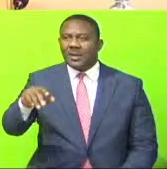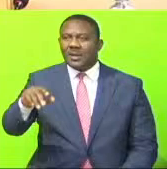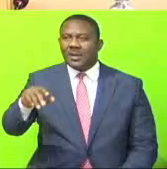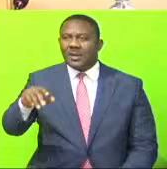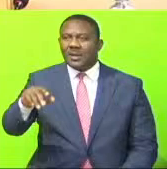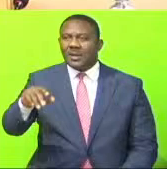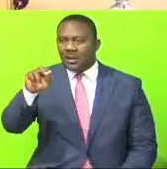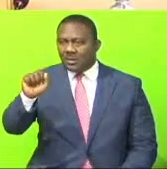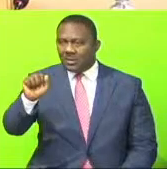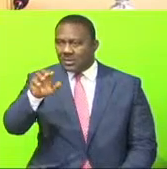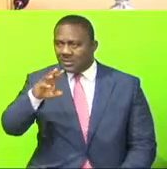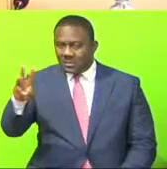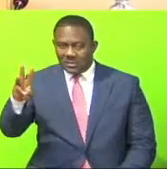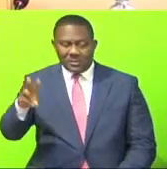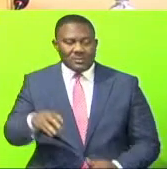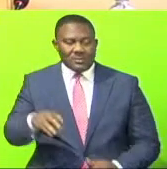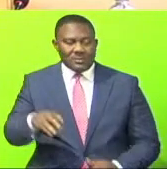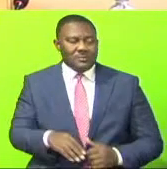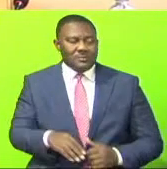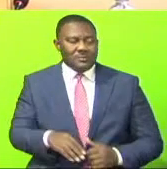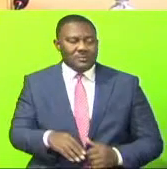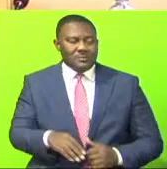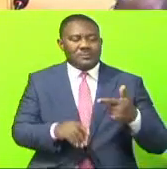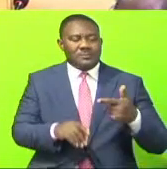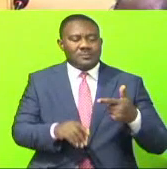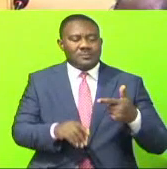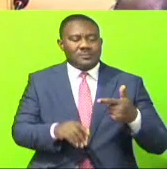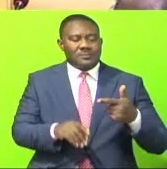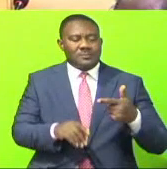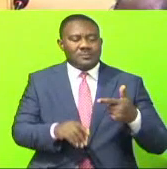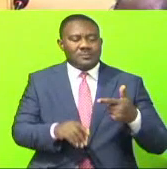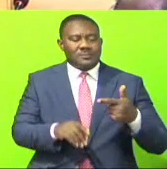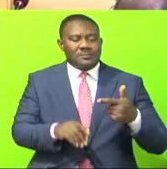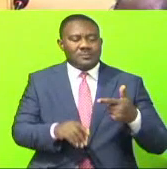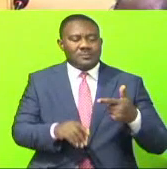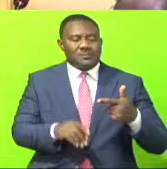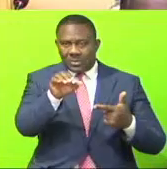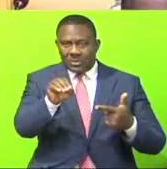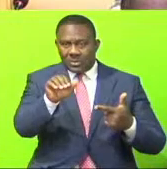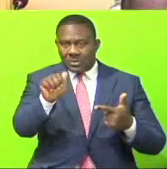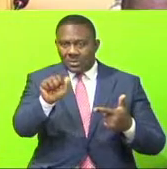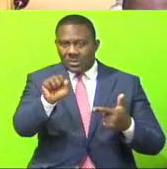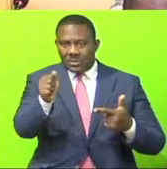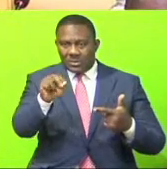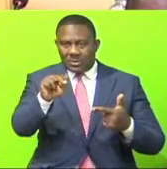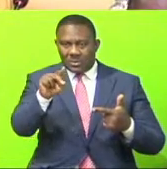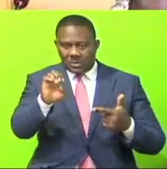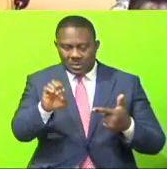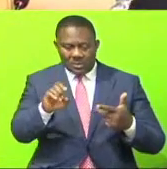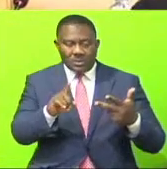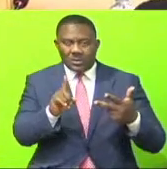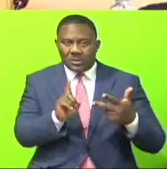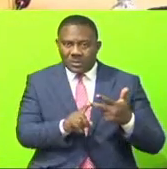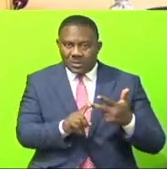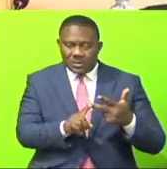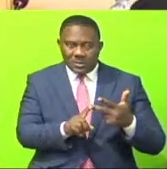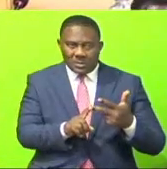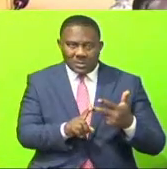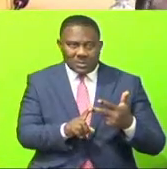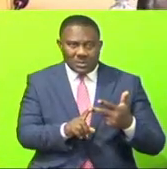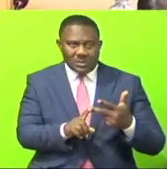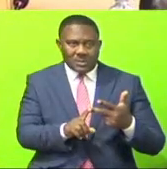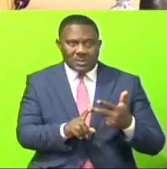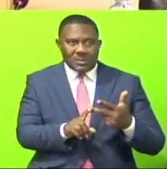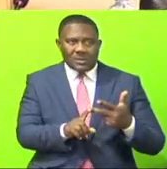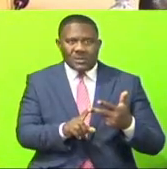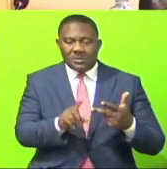Honorable Kwajo Asante, the Honorable Member for Sohum, and then Honorable Pitaya Okwachi Aka, the Member